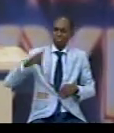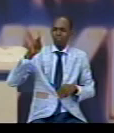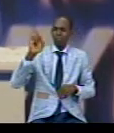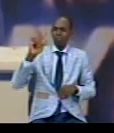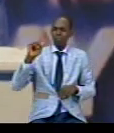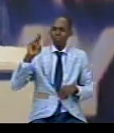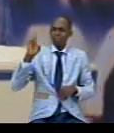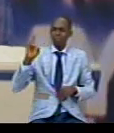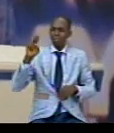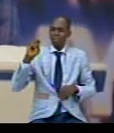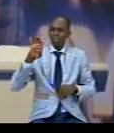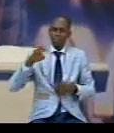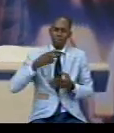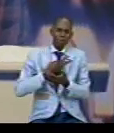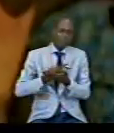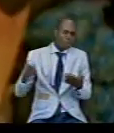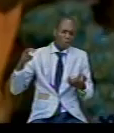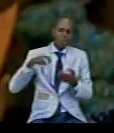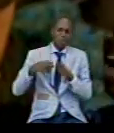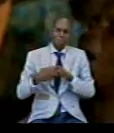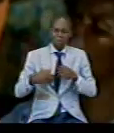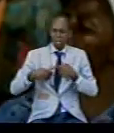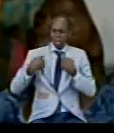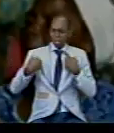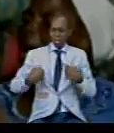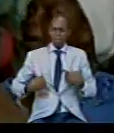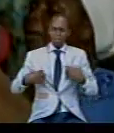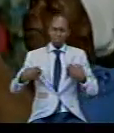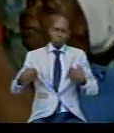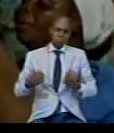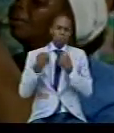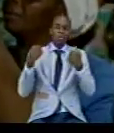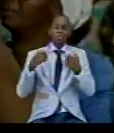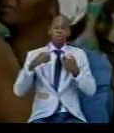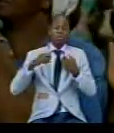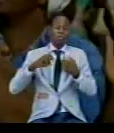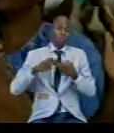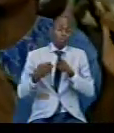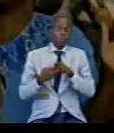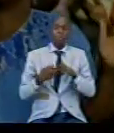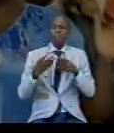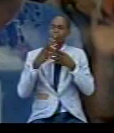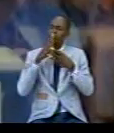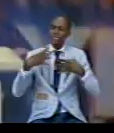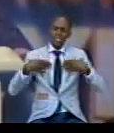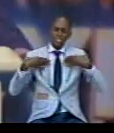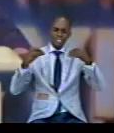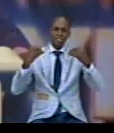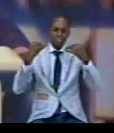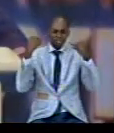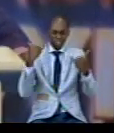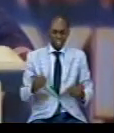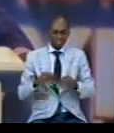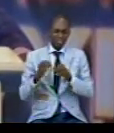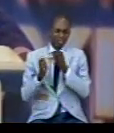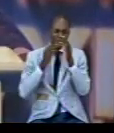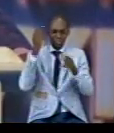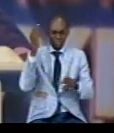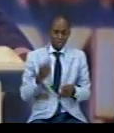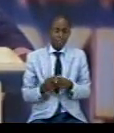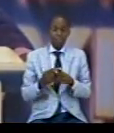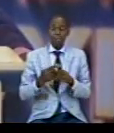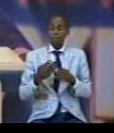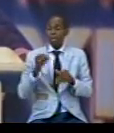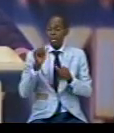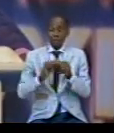healed in Jesus' name. Lord, I pray everywhere now, both here on the grounds and the